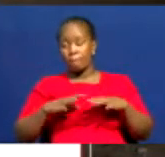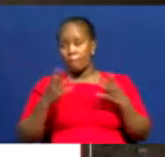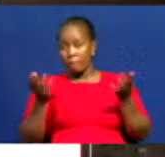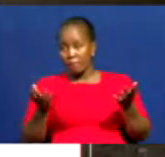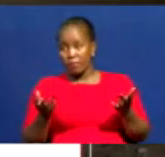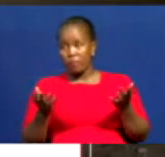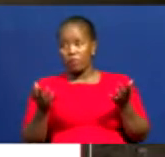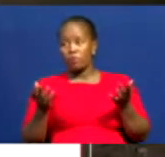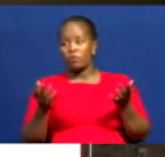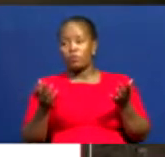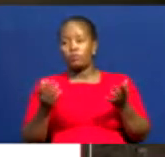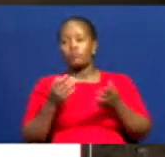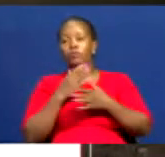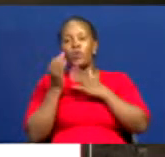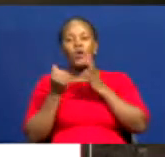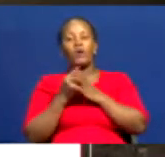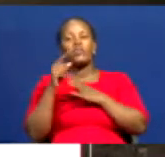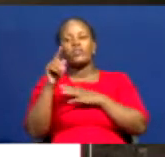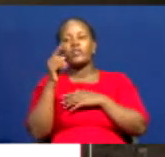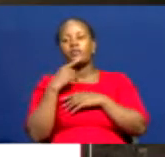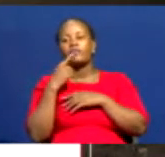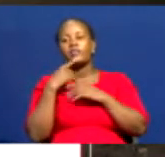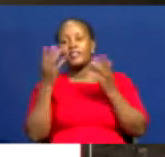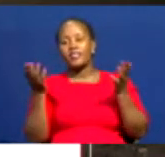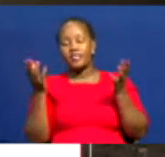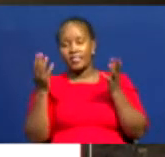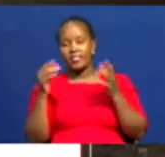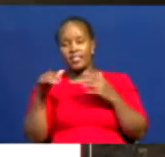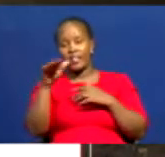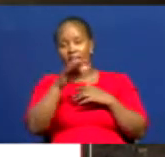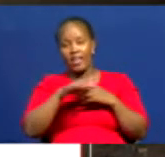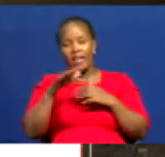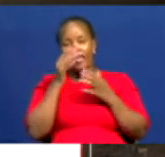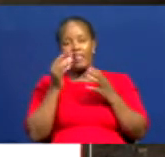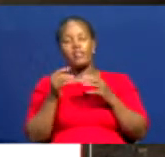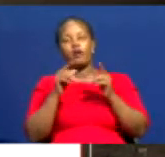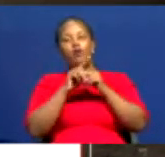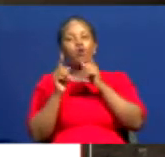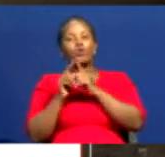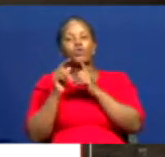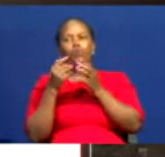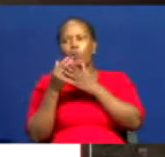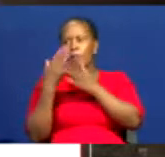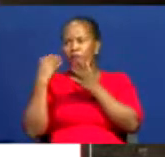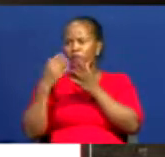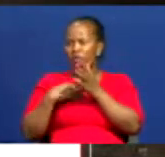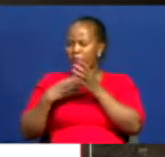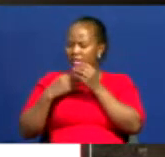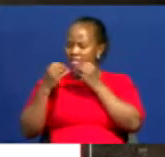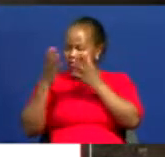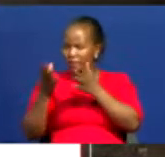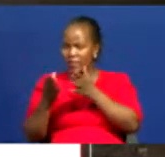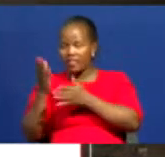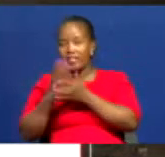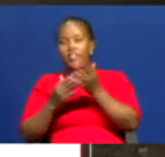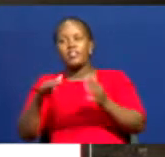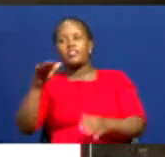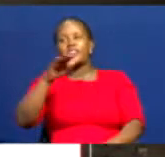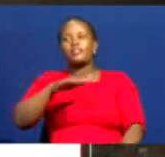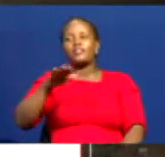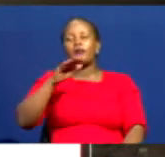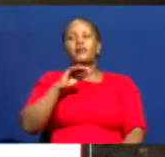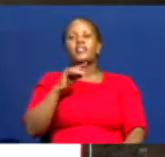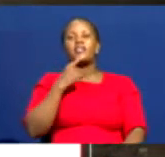away, he claims to be their area. When I was telling them, there are even areas in Lodwar